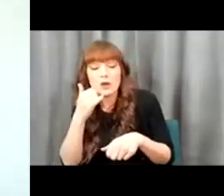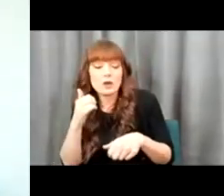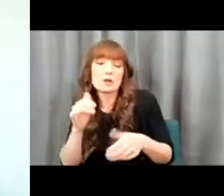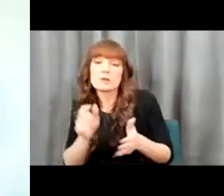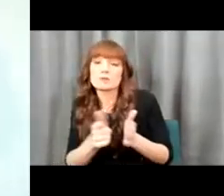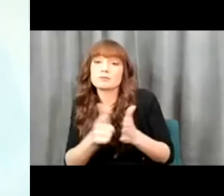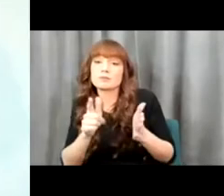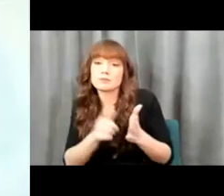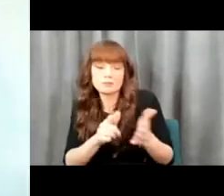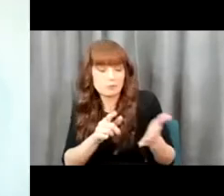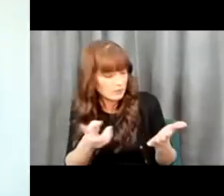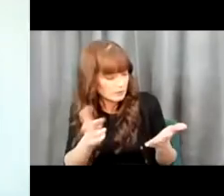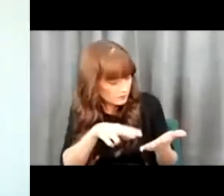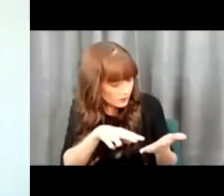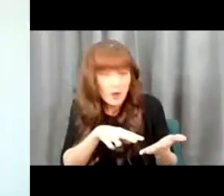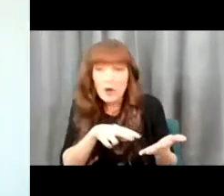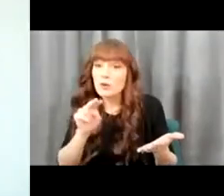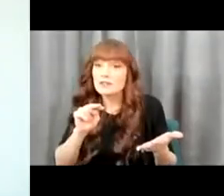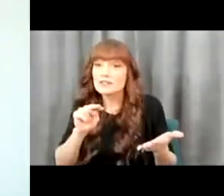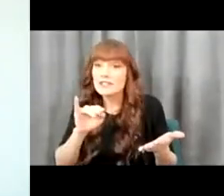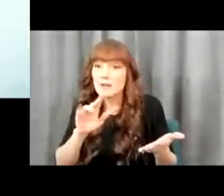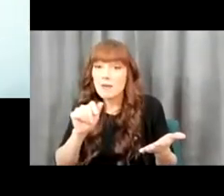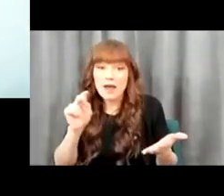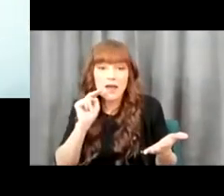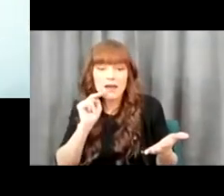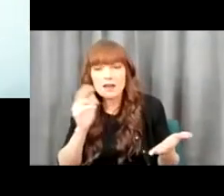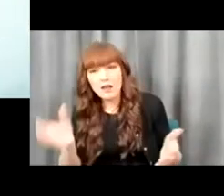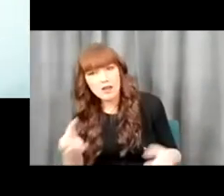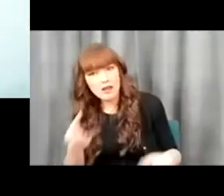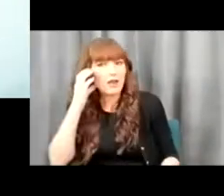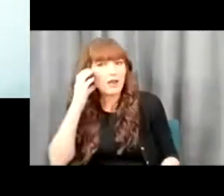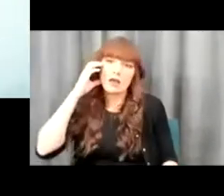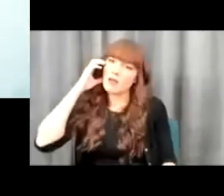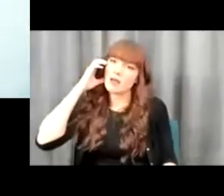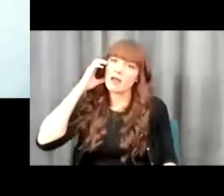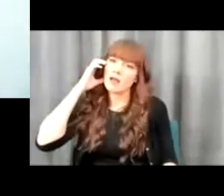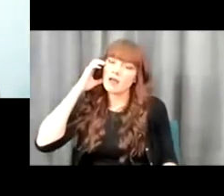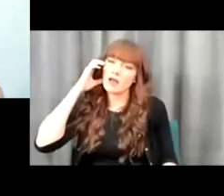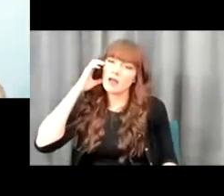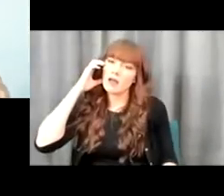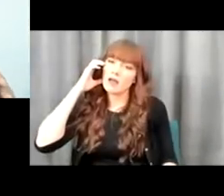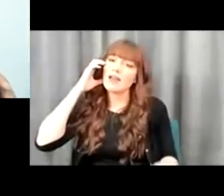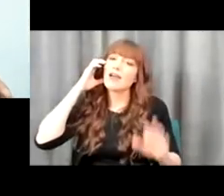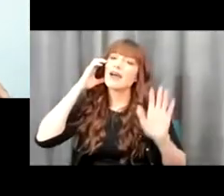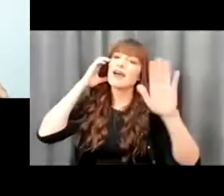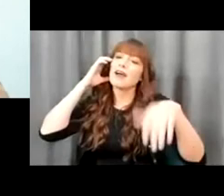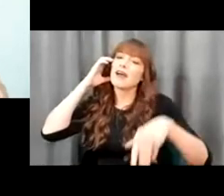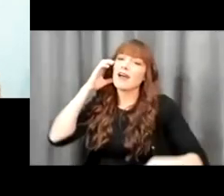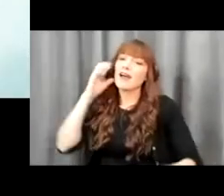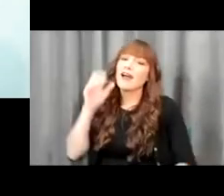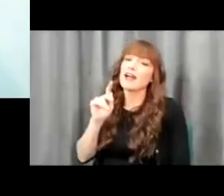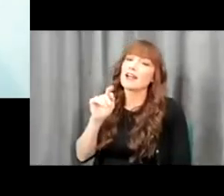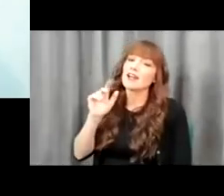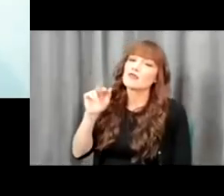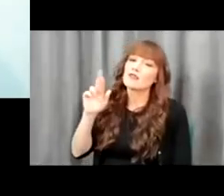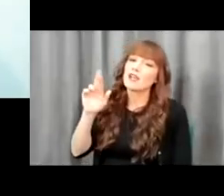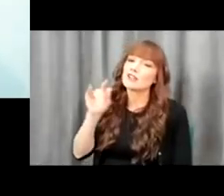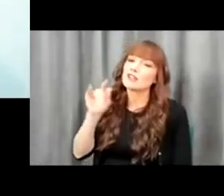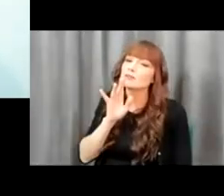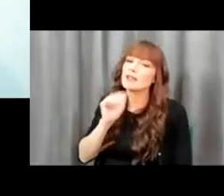She looks down at its screen. It's Nima. She lifts the phone to her ear. Anika Rayner